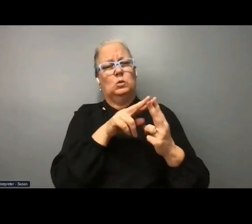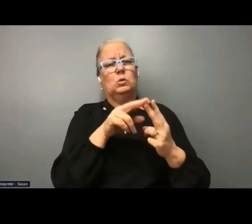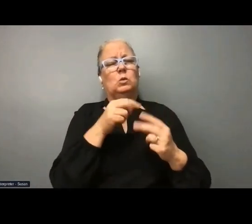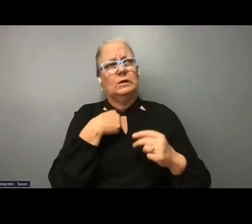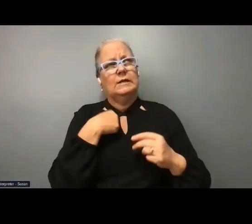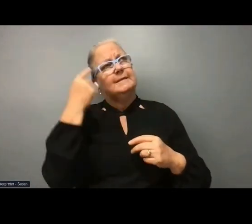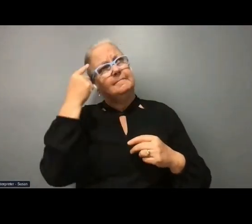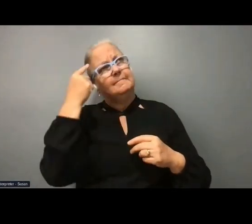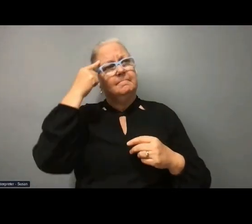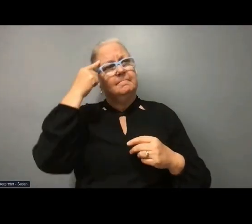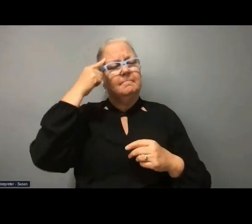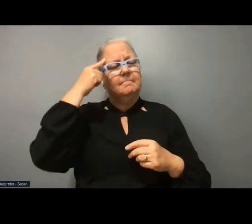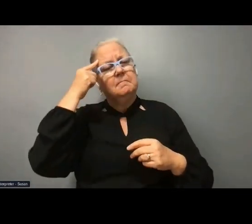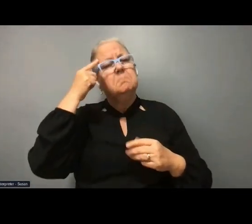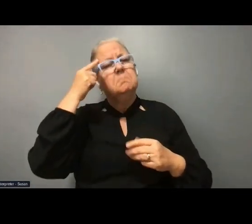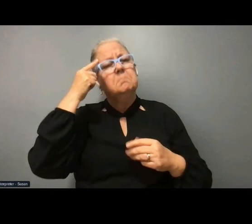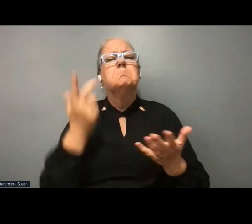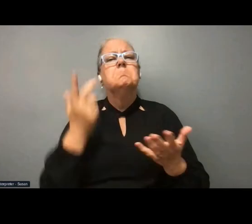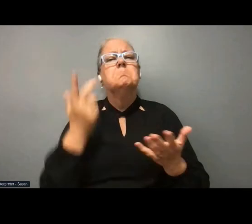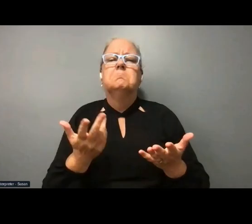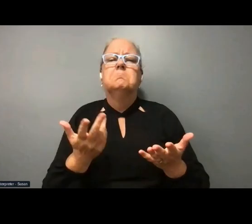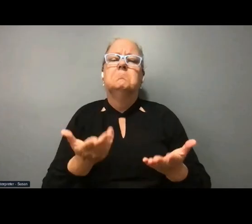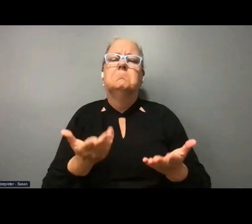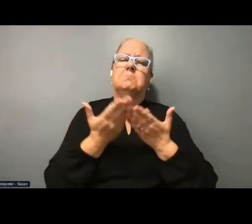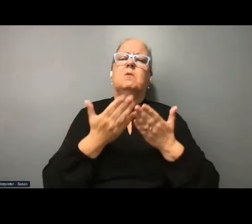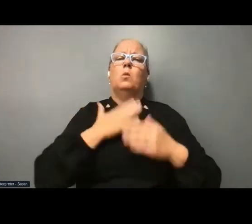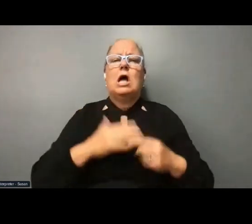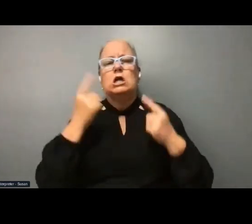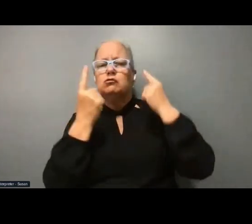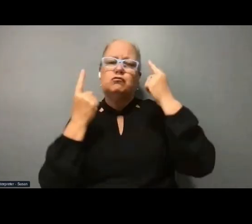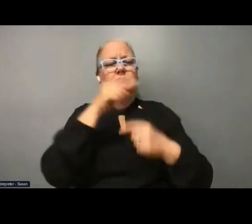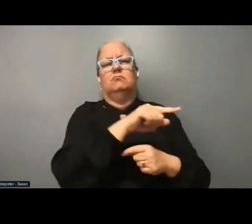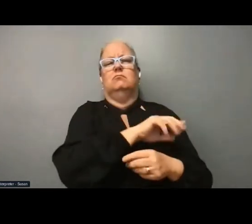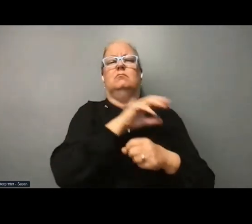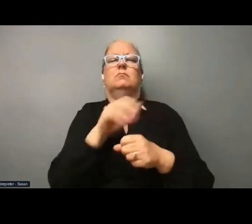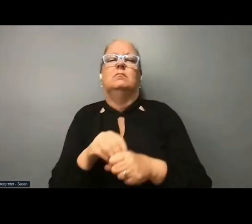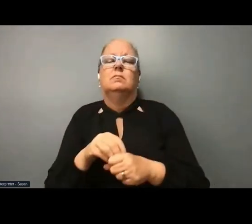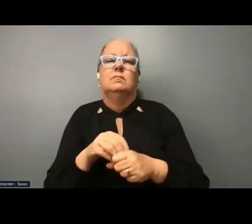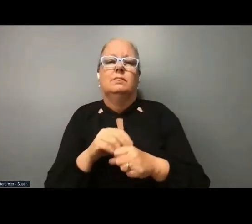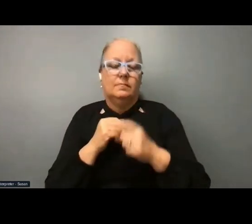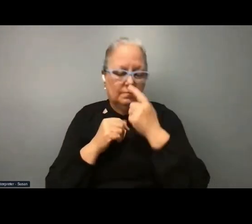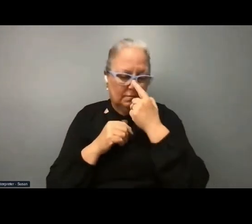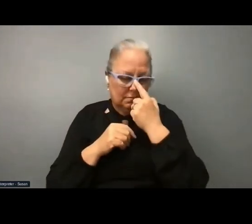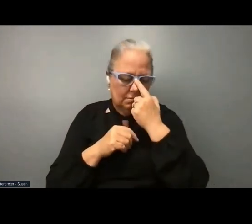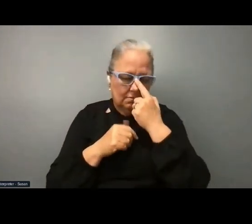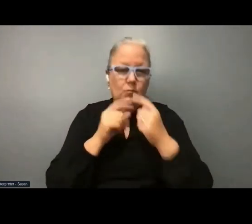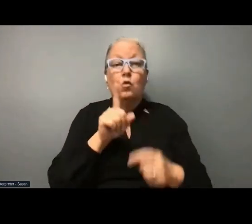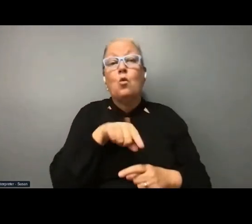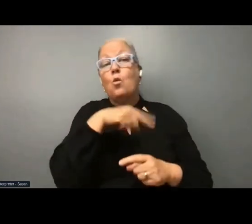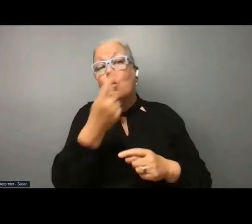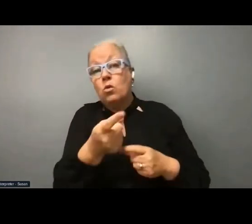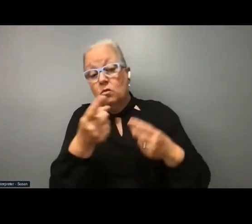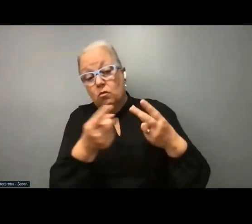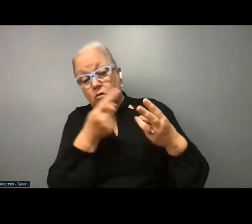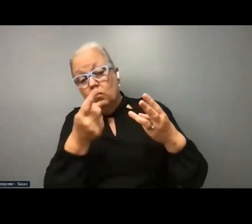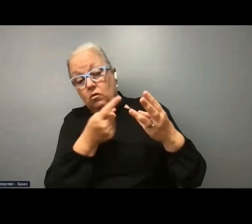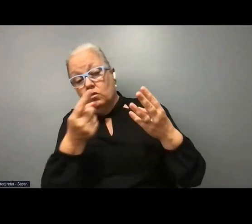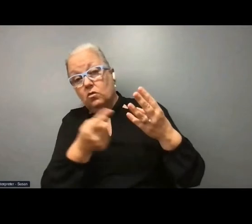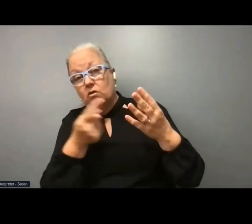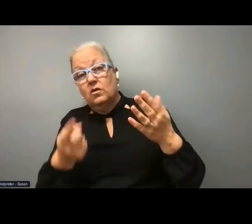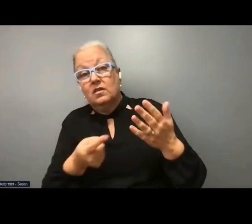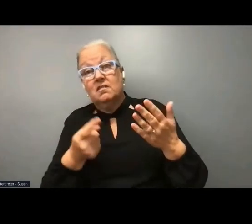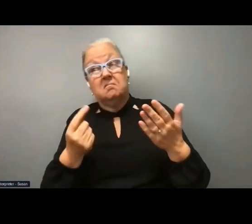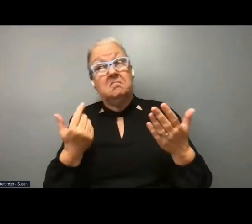let us consider them. As for the other types, to be honest, so far